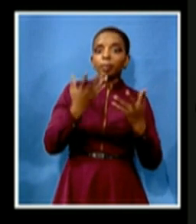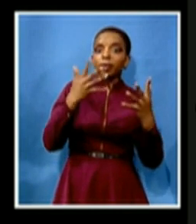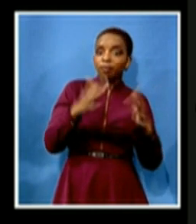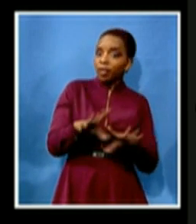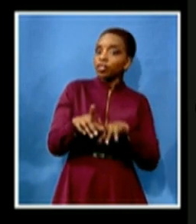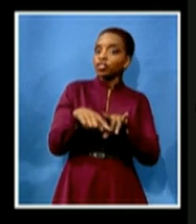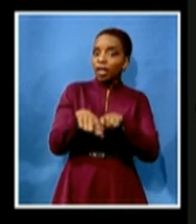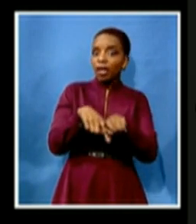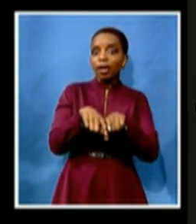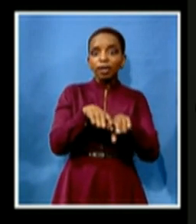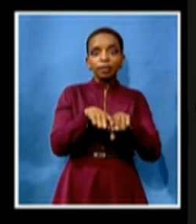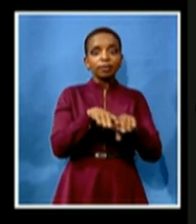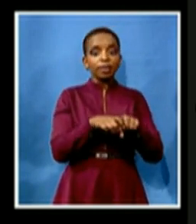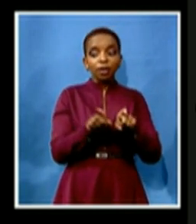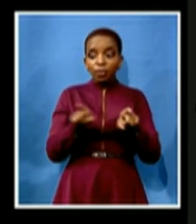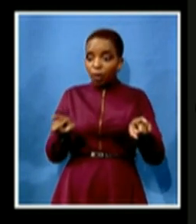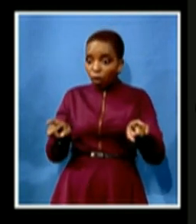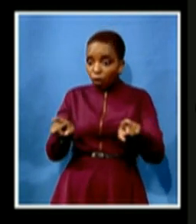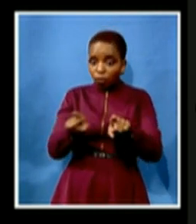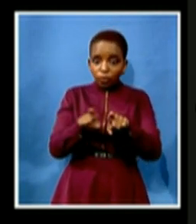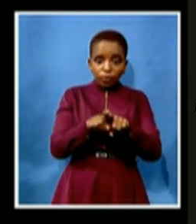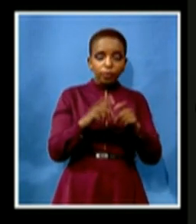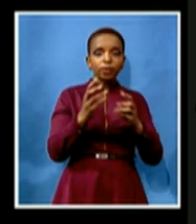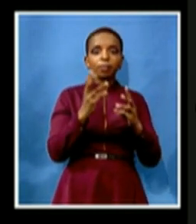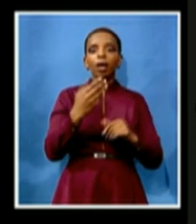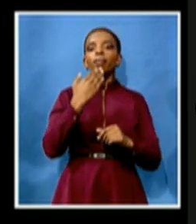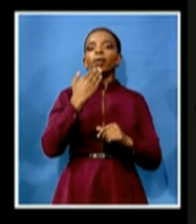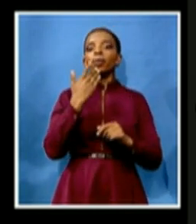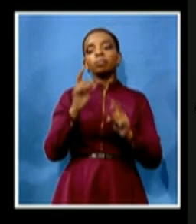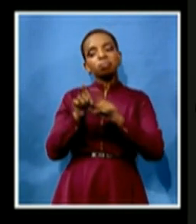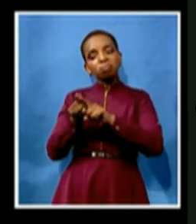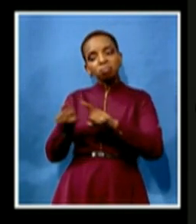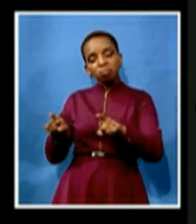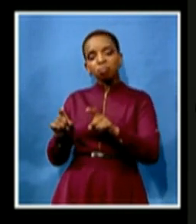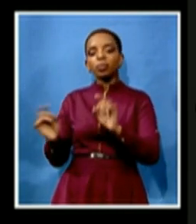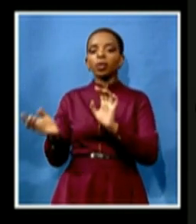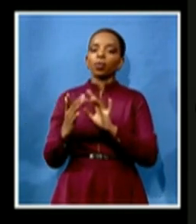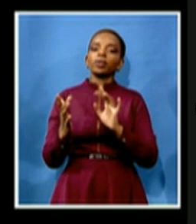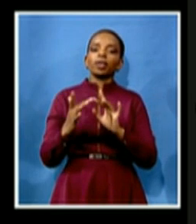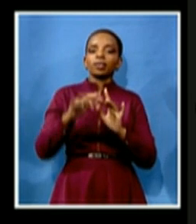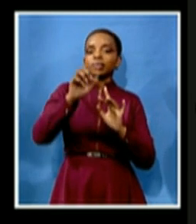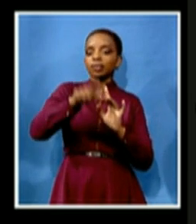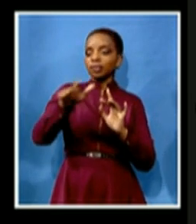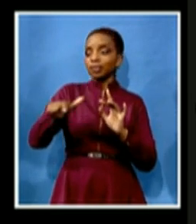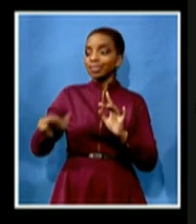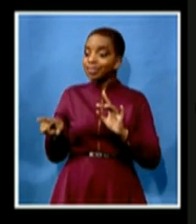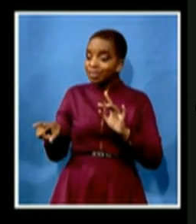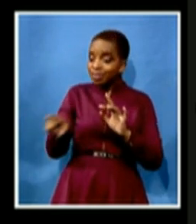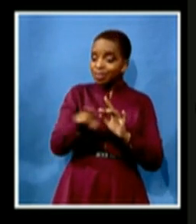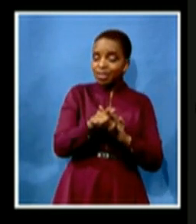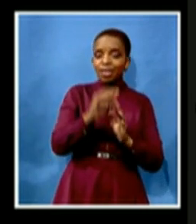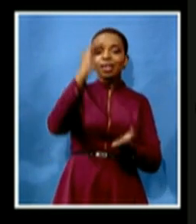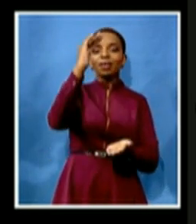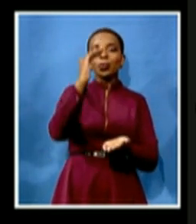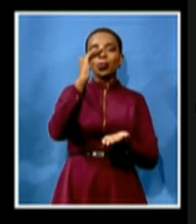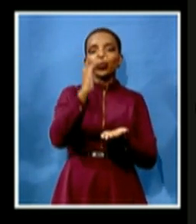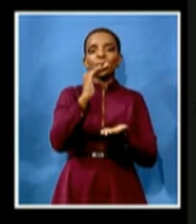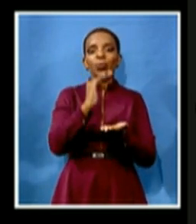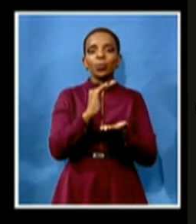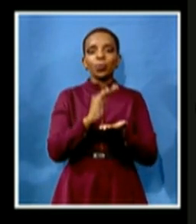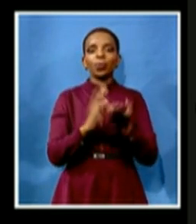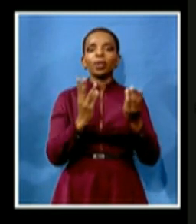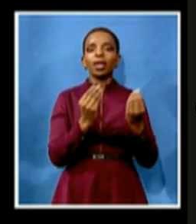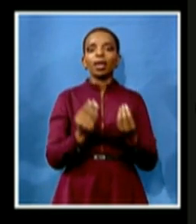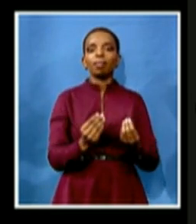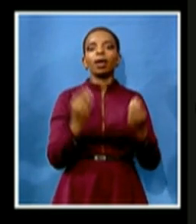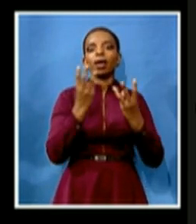therefore reduces the risk of the numbers of people that we can miss if you can find the asymptomatic one who are contacts and test them,